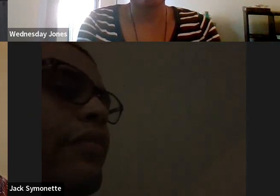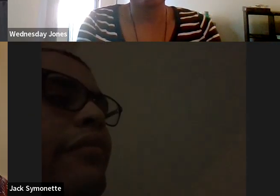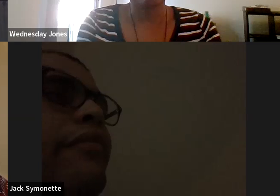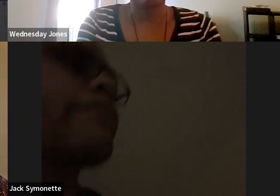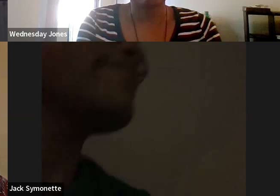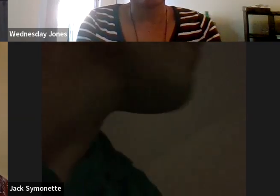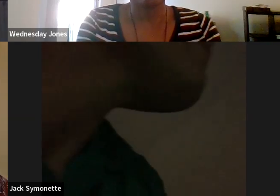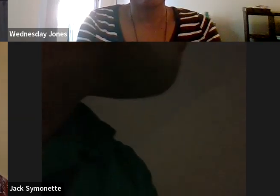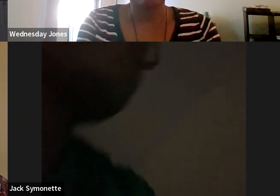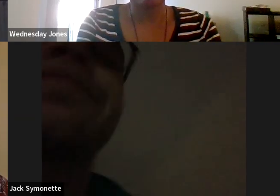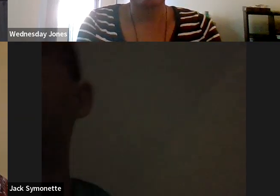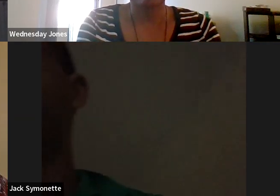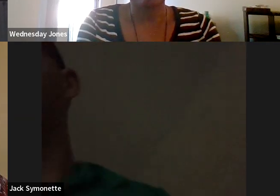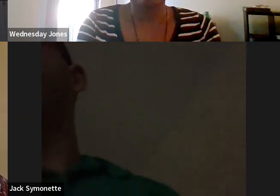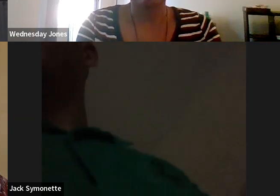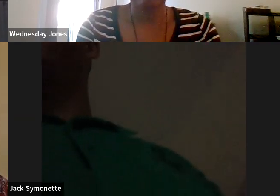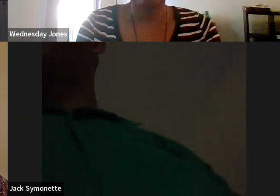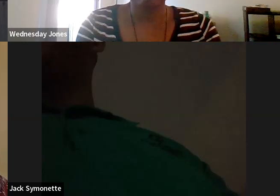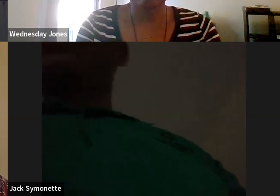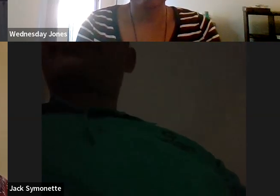jobs with your able-bodied peers.